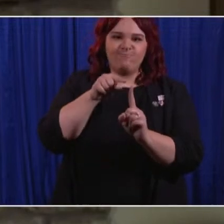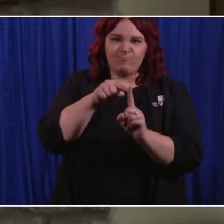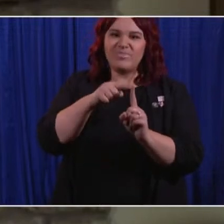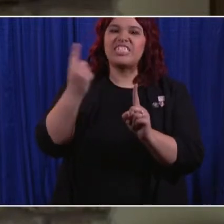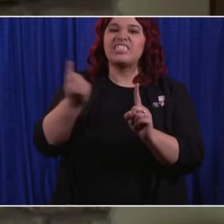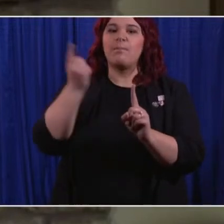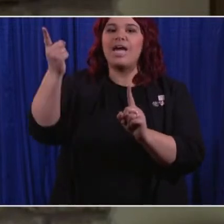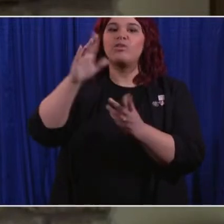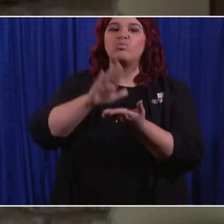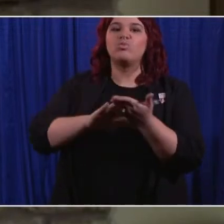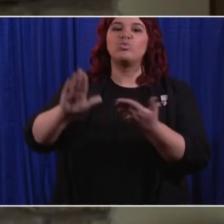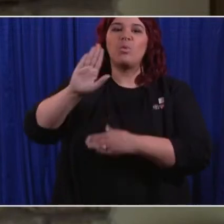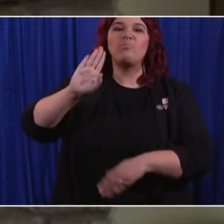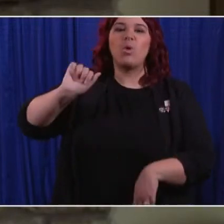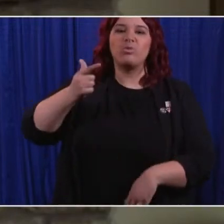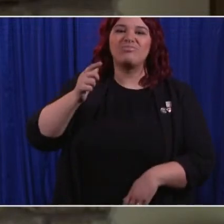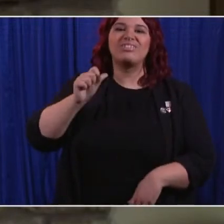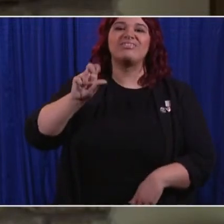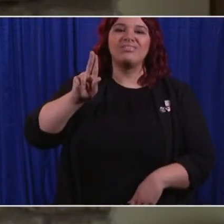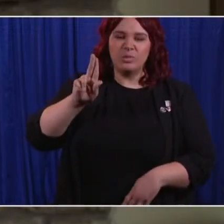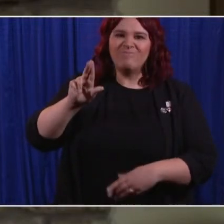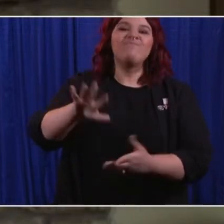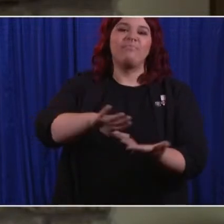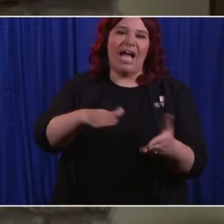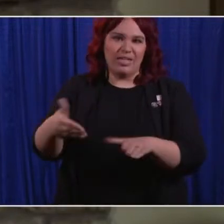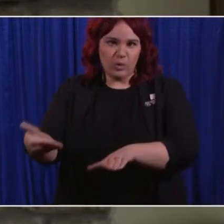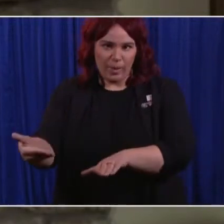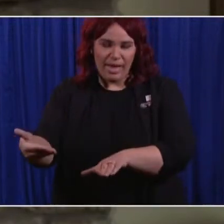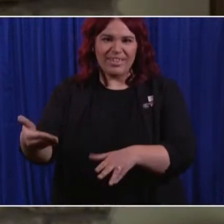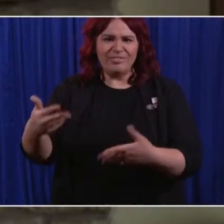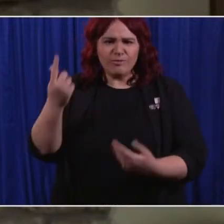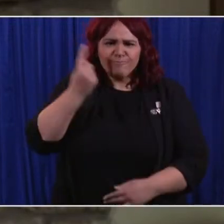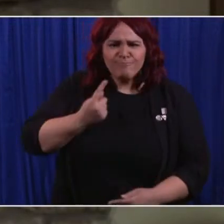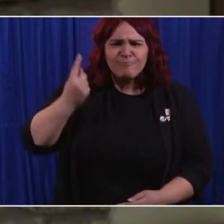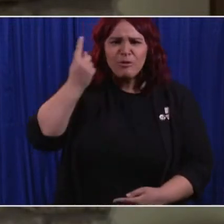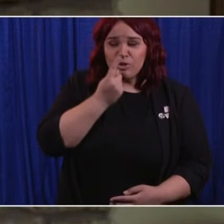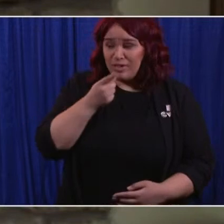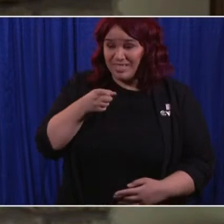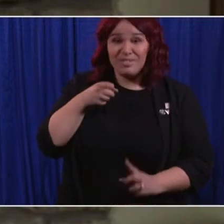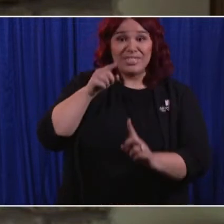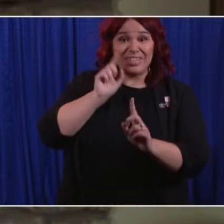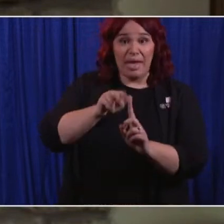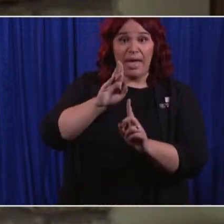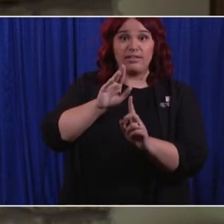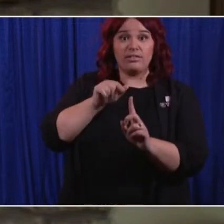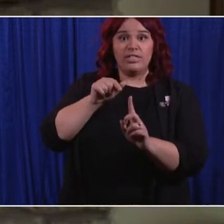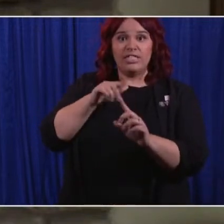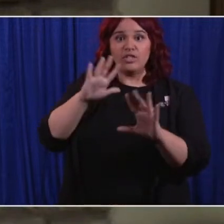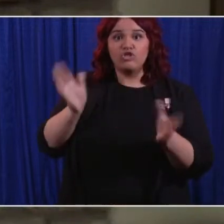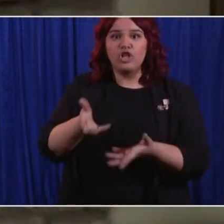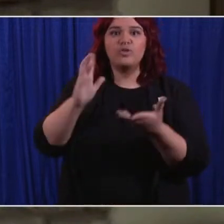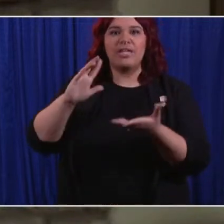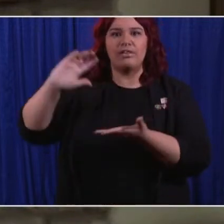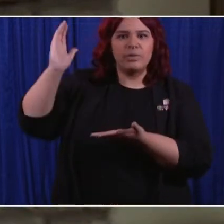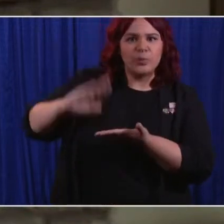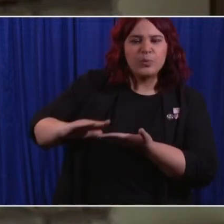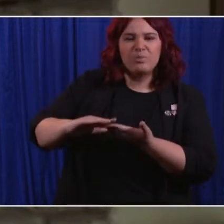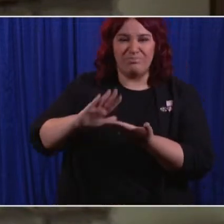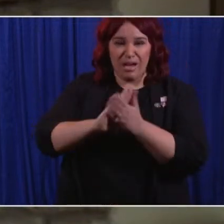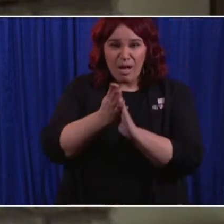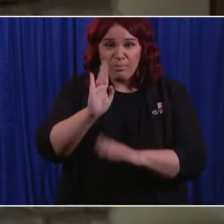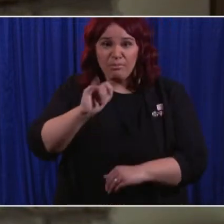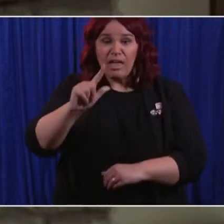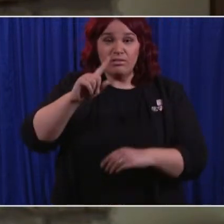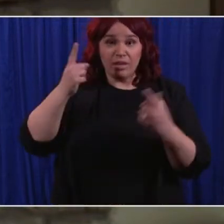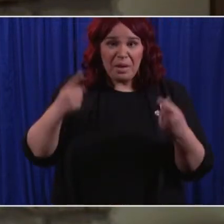have since come out in favor of pending legislation, and was that done at your urging? I don't think it was my urging